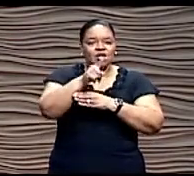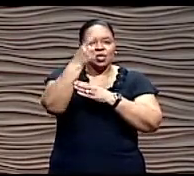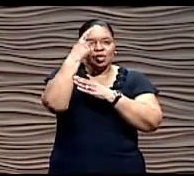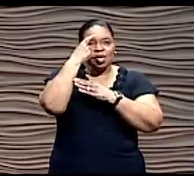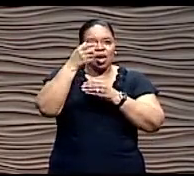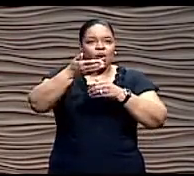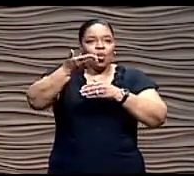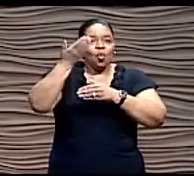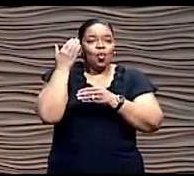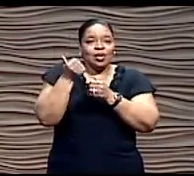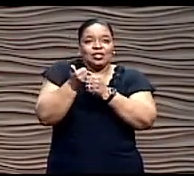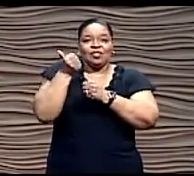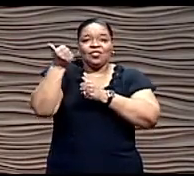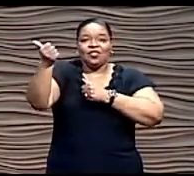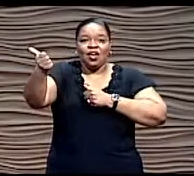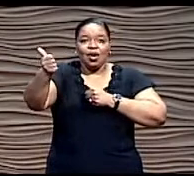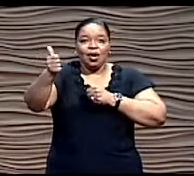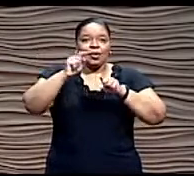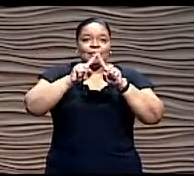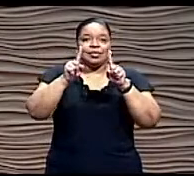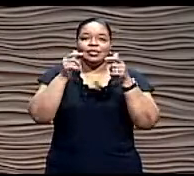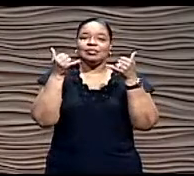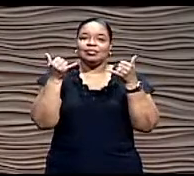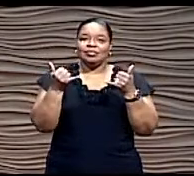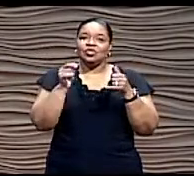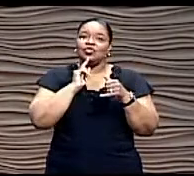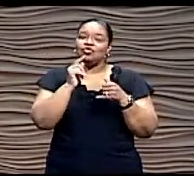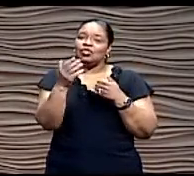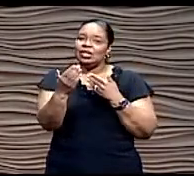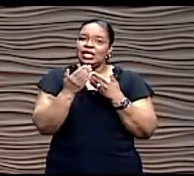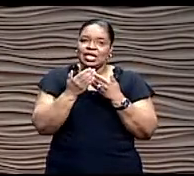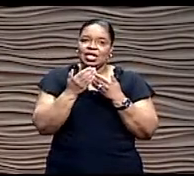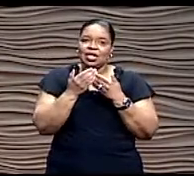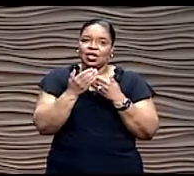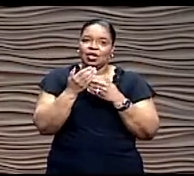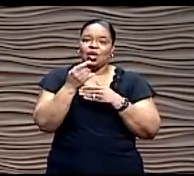was over there is right over here. Remember,